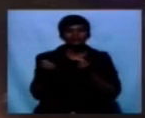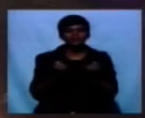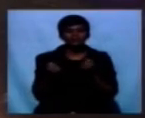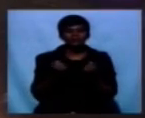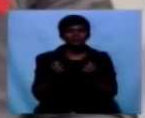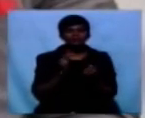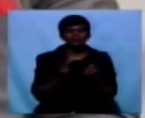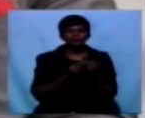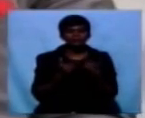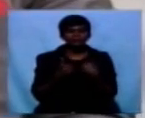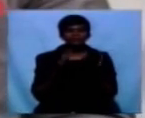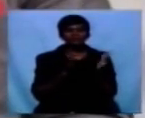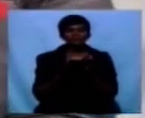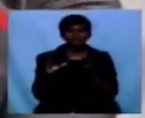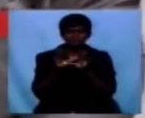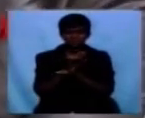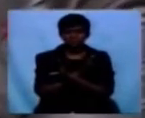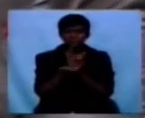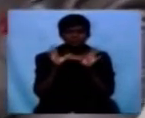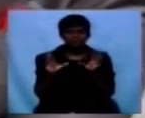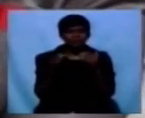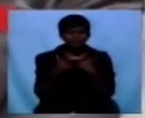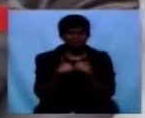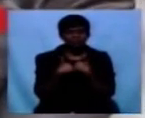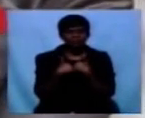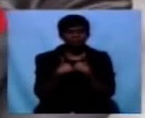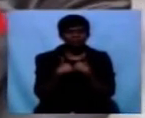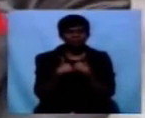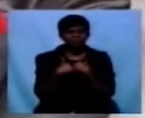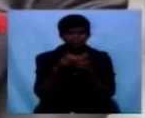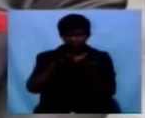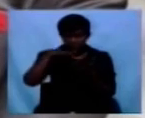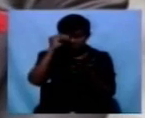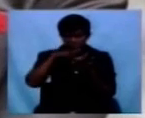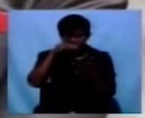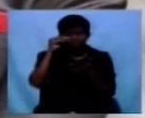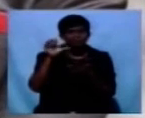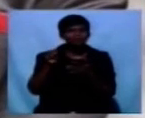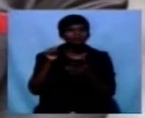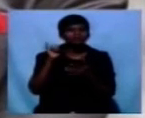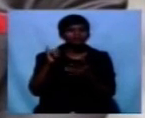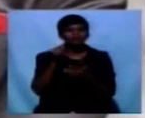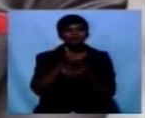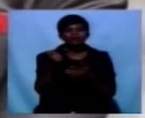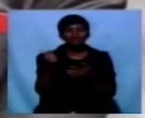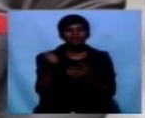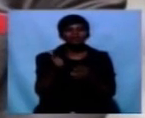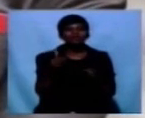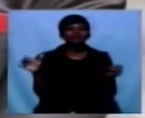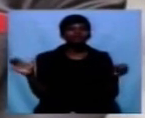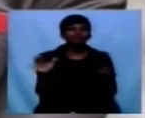we have put a mechanism. If Zambians have cared to study the SI, that any abnormal